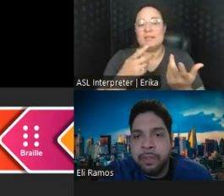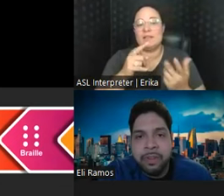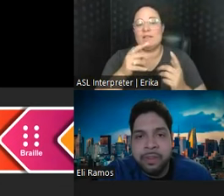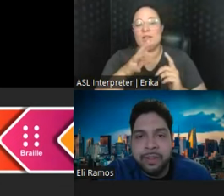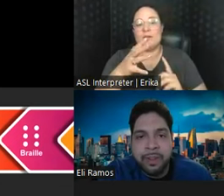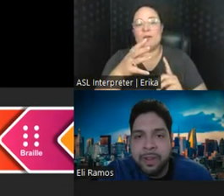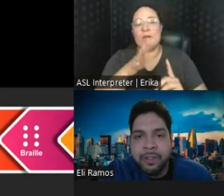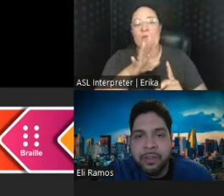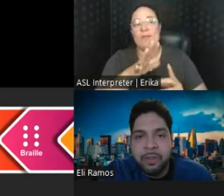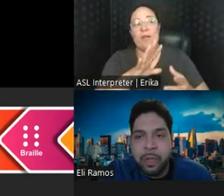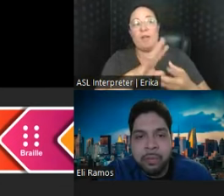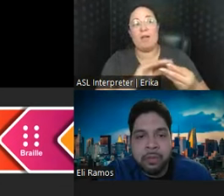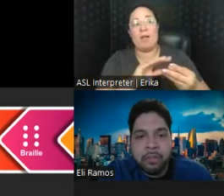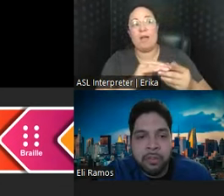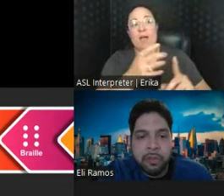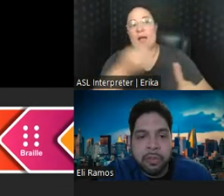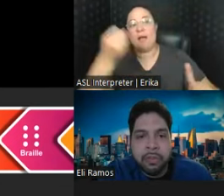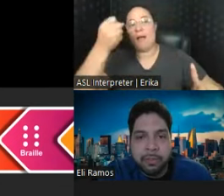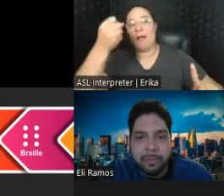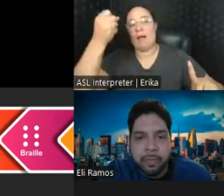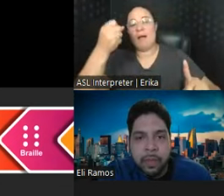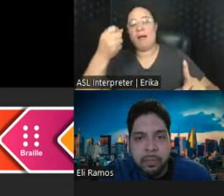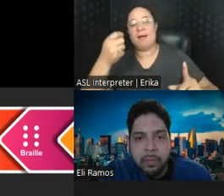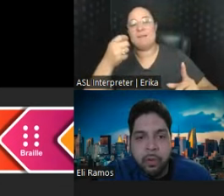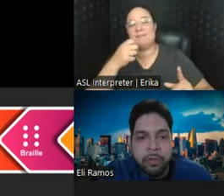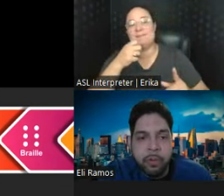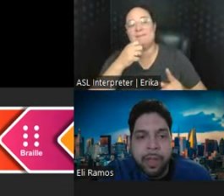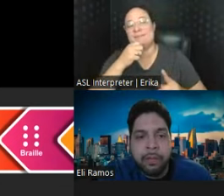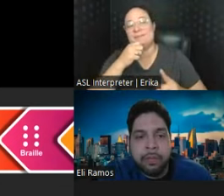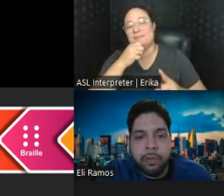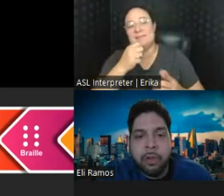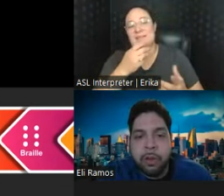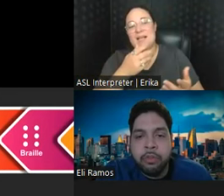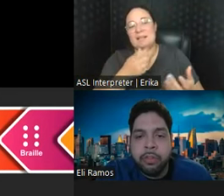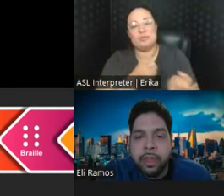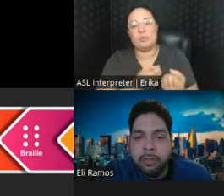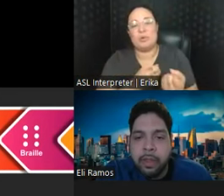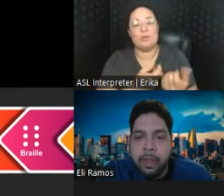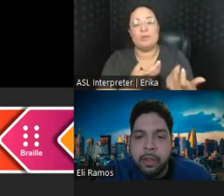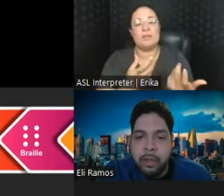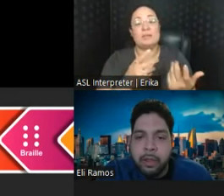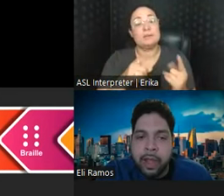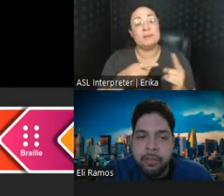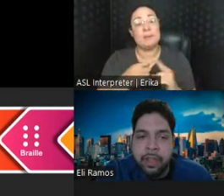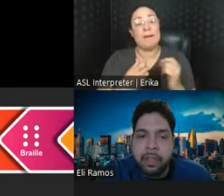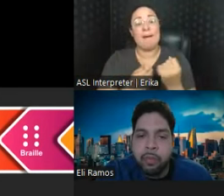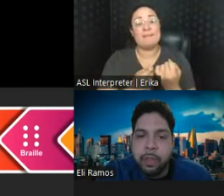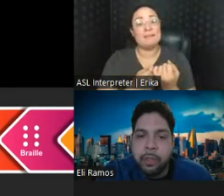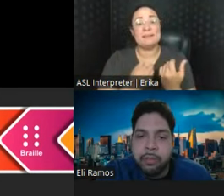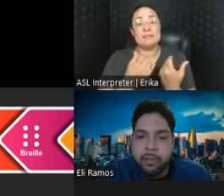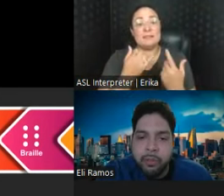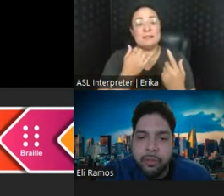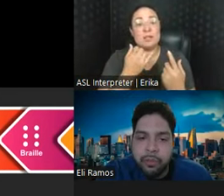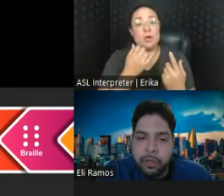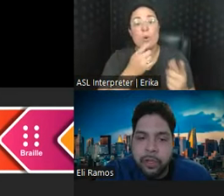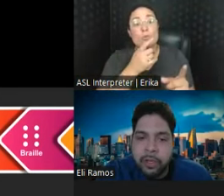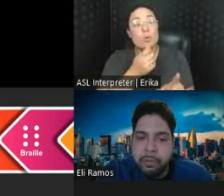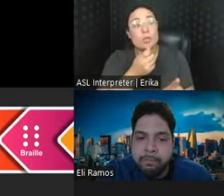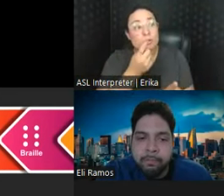them, you're doing them a disservice. But there are ways to go about this. If you don't understand, ask if they could repeat